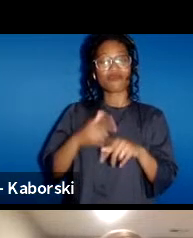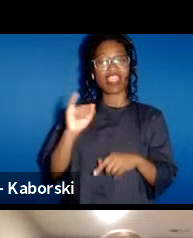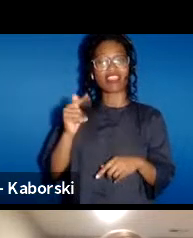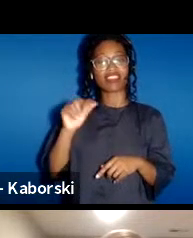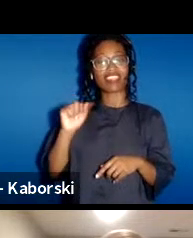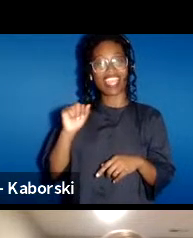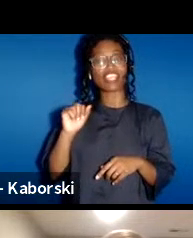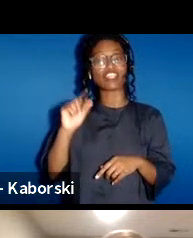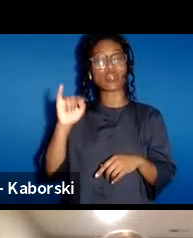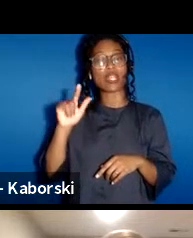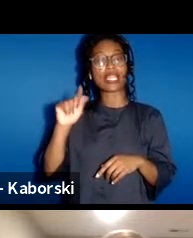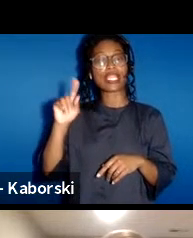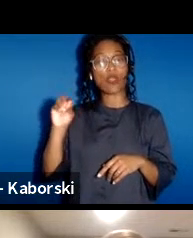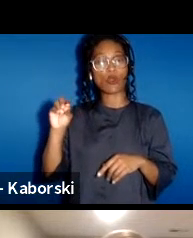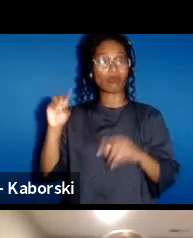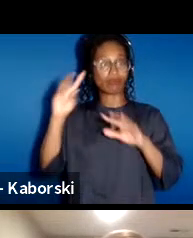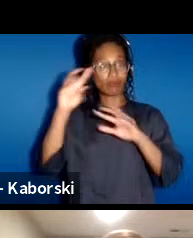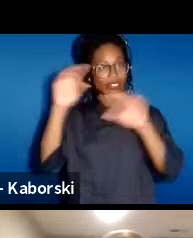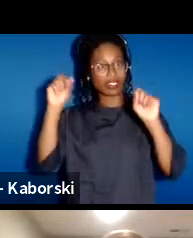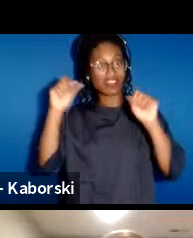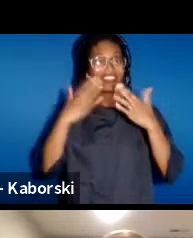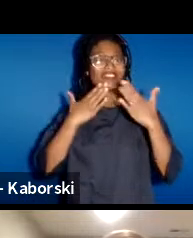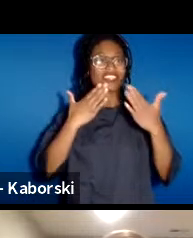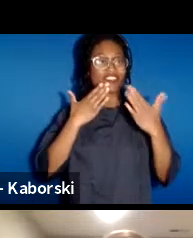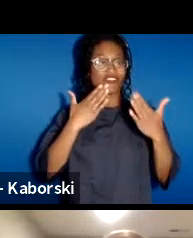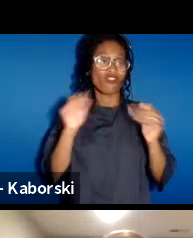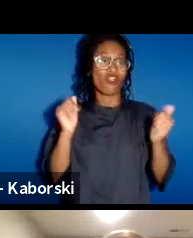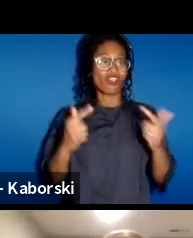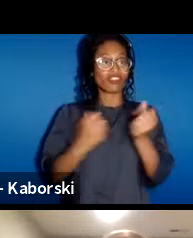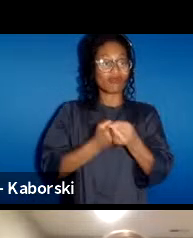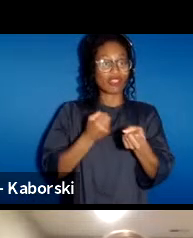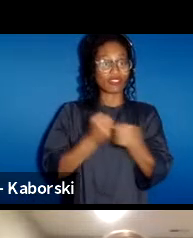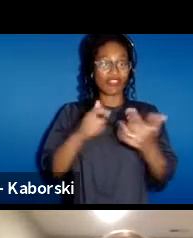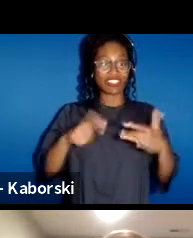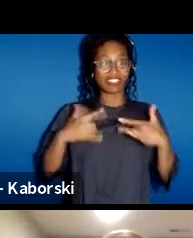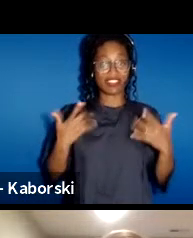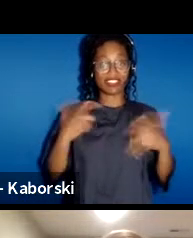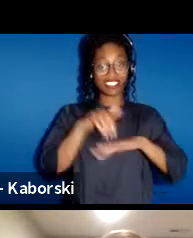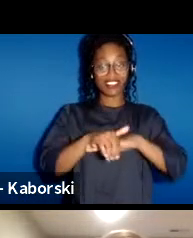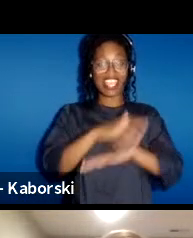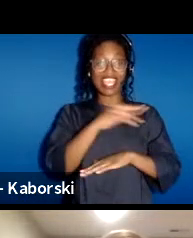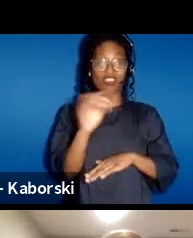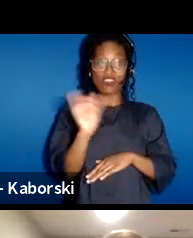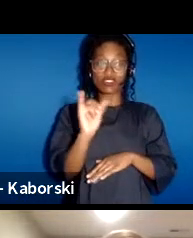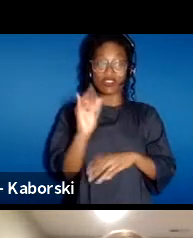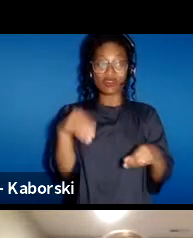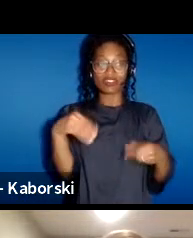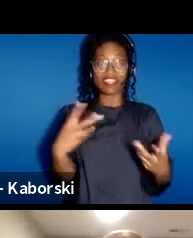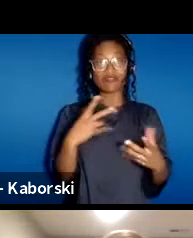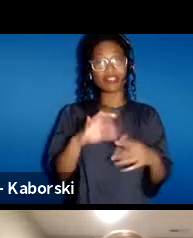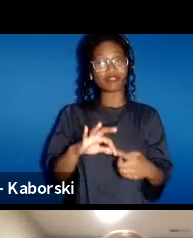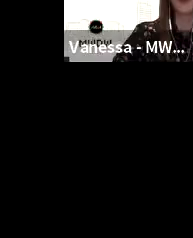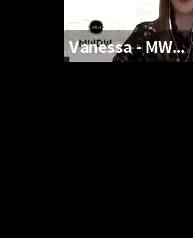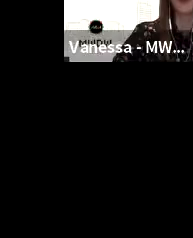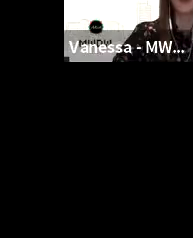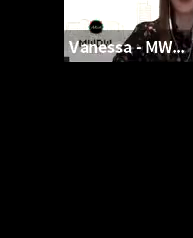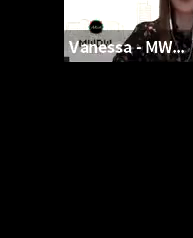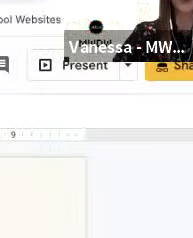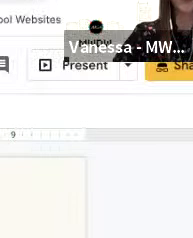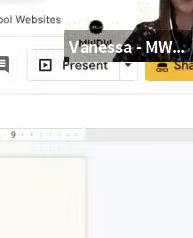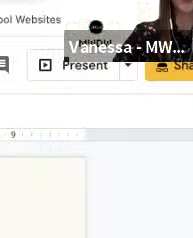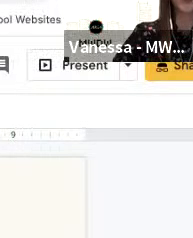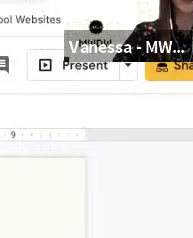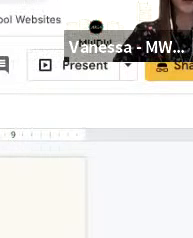you to our sponsors for this event this evening. I'd also like to give a special thank you to